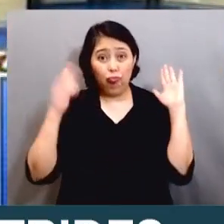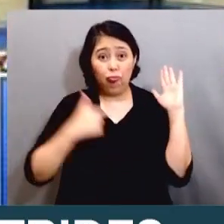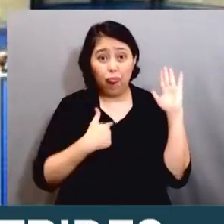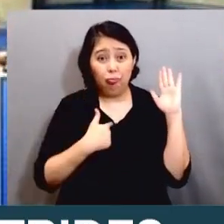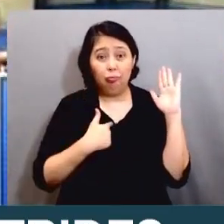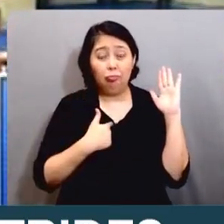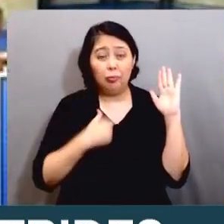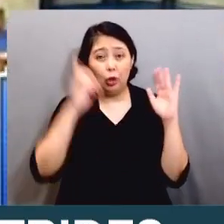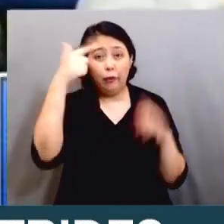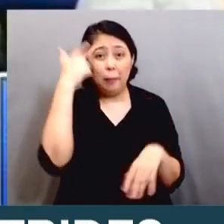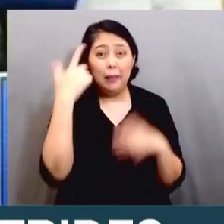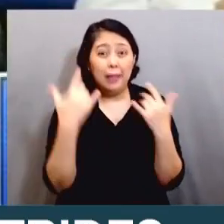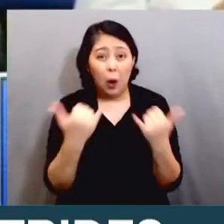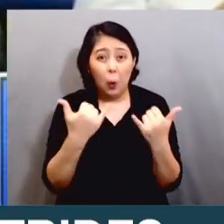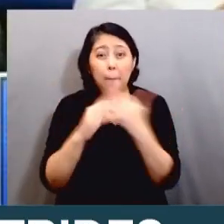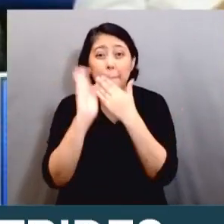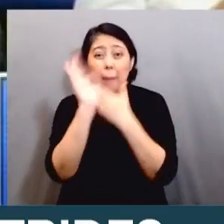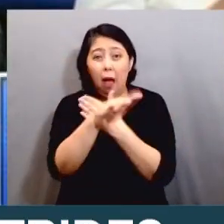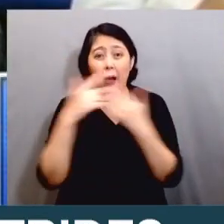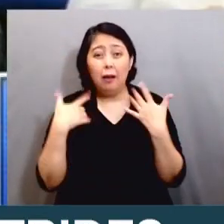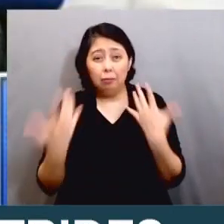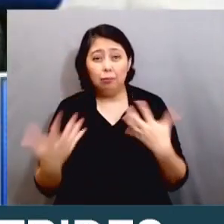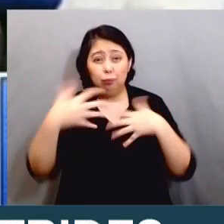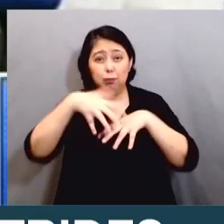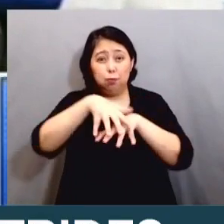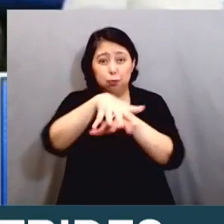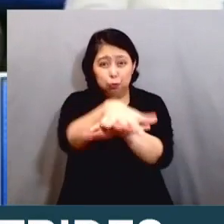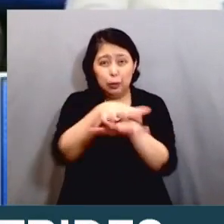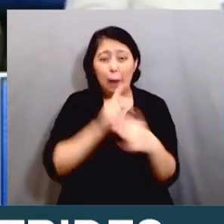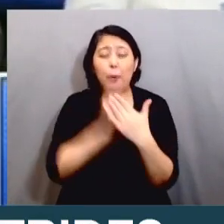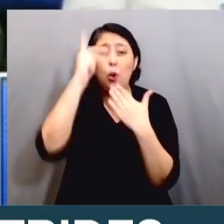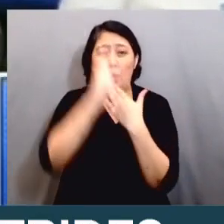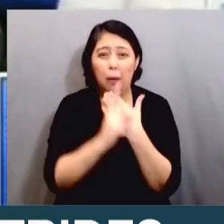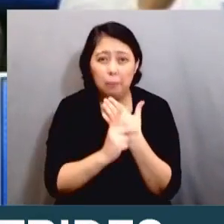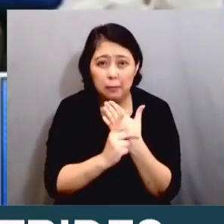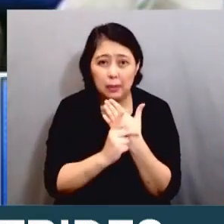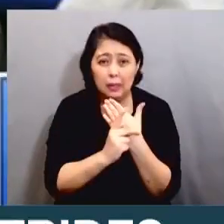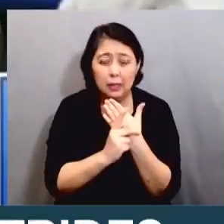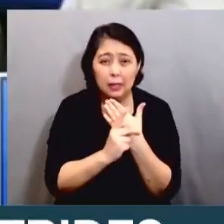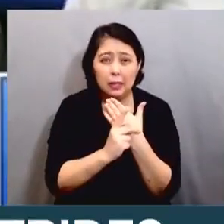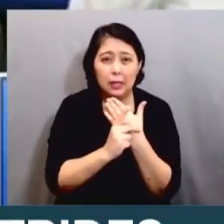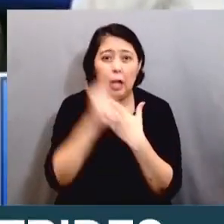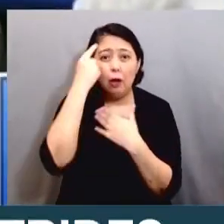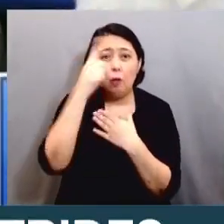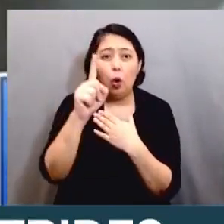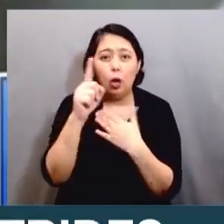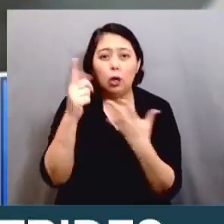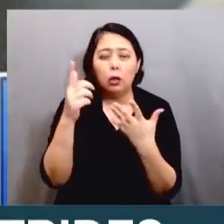programs or their local eclipse.